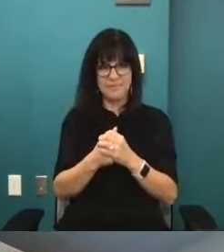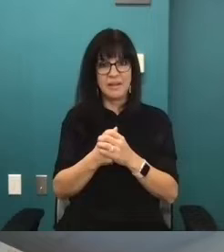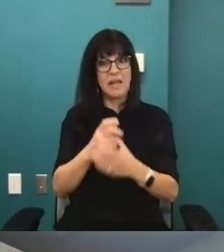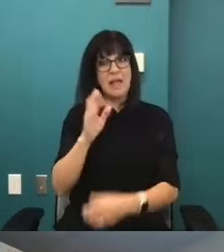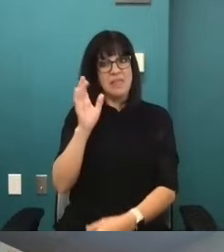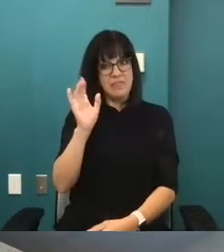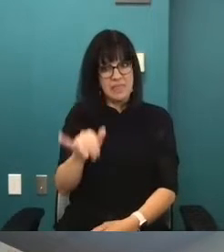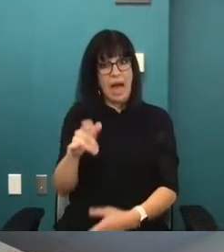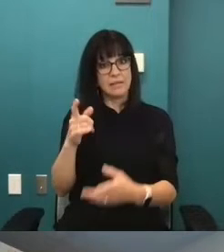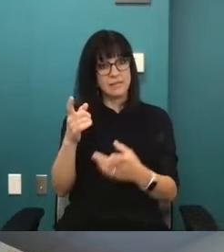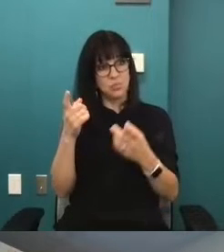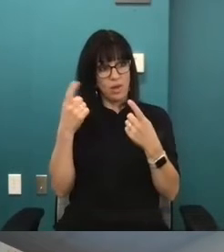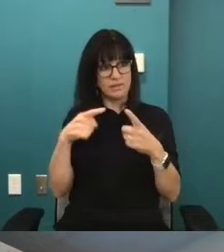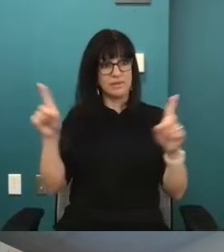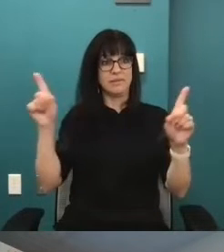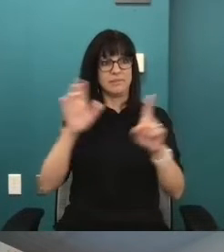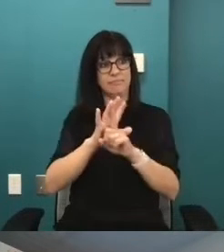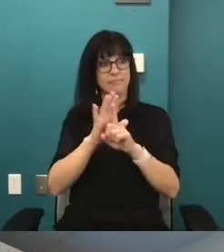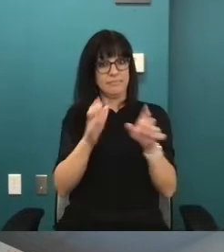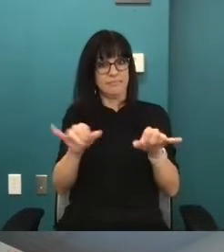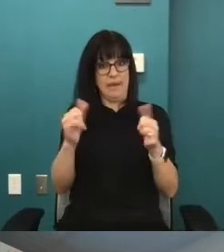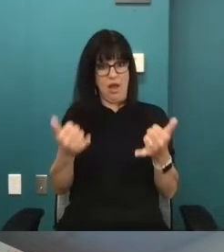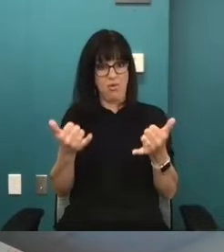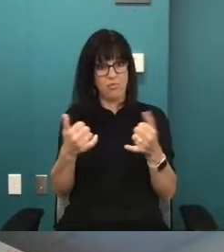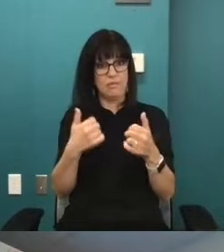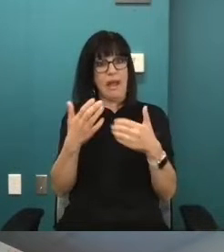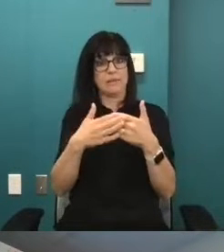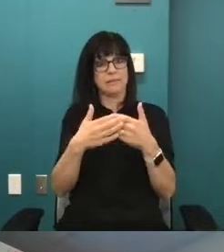what's coming up in the world. Okay, next.